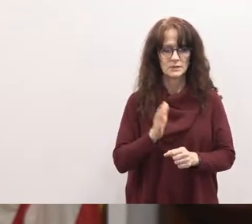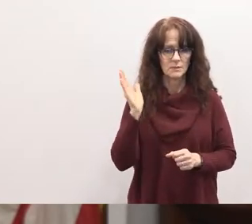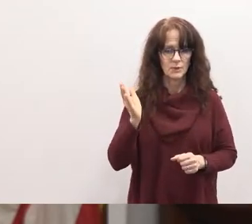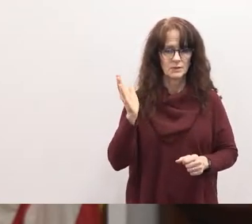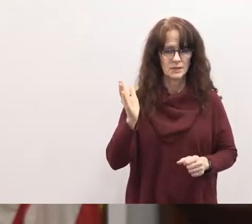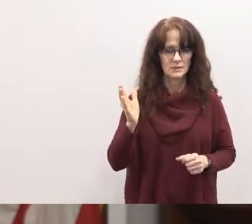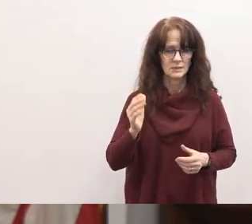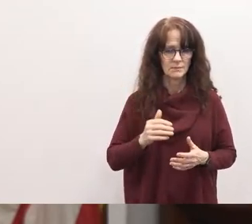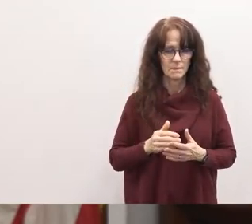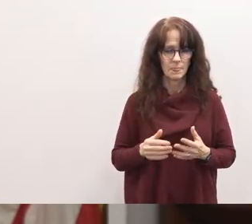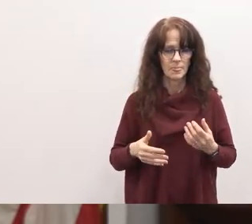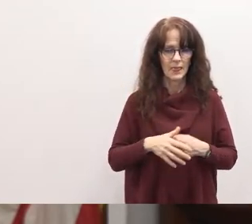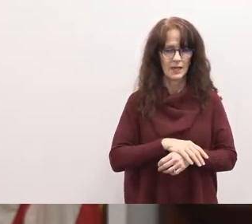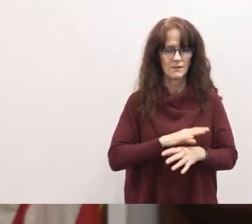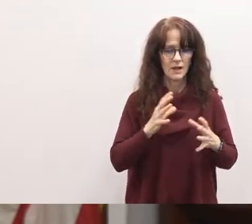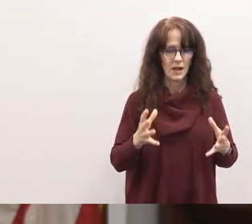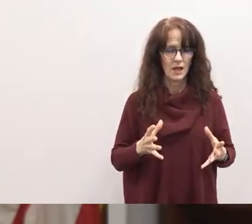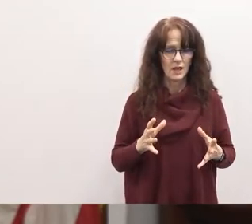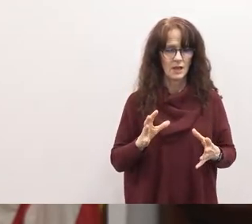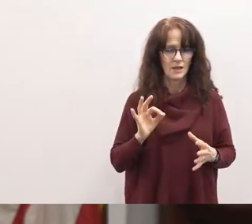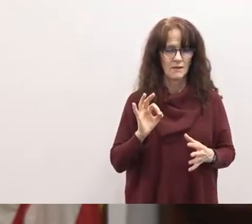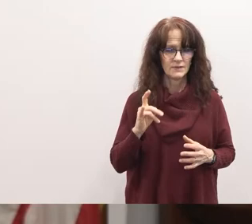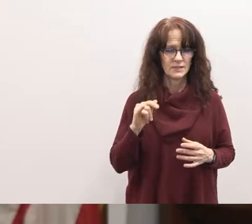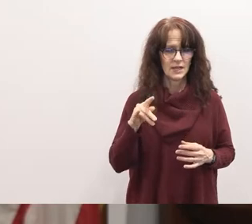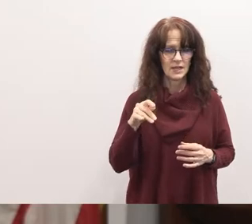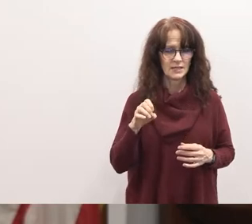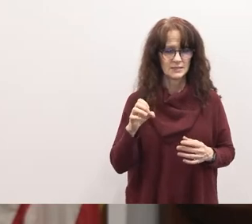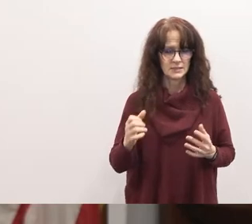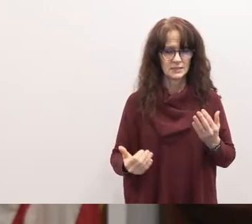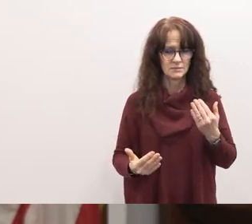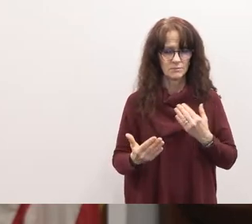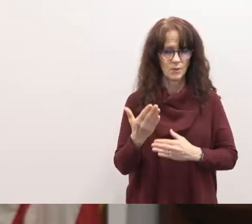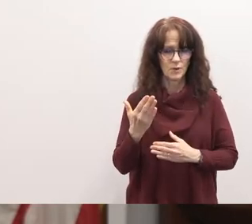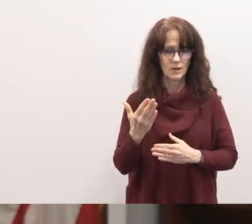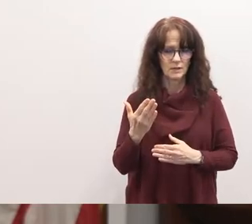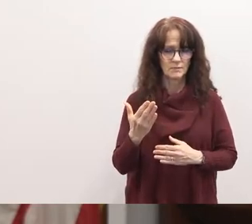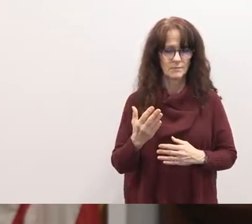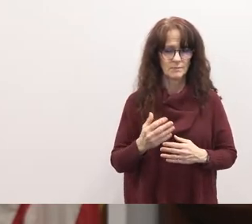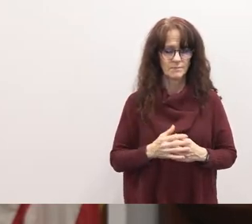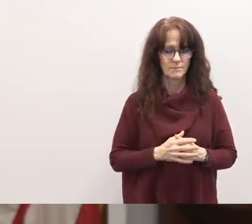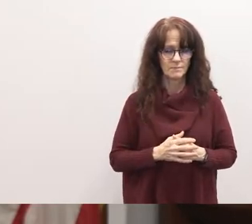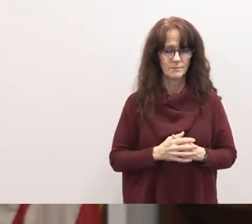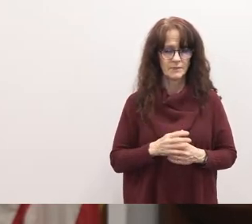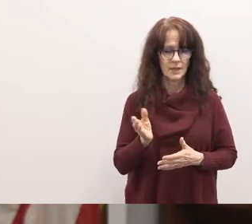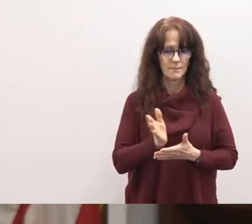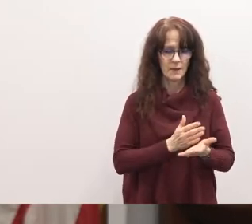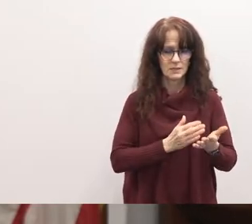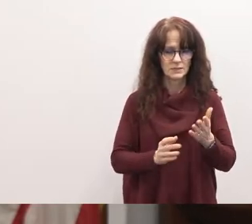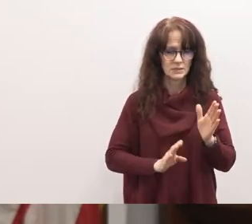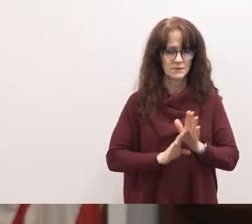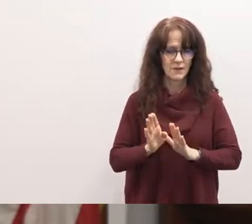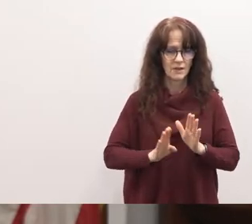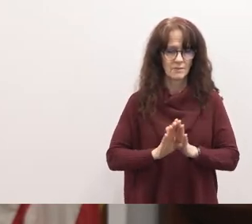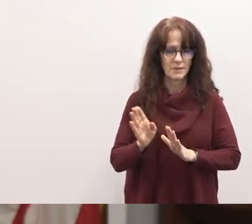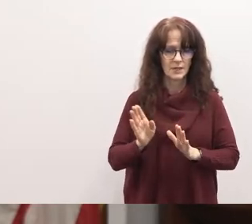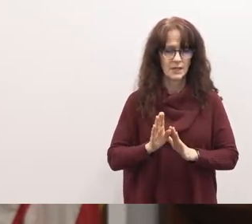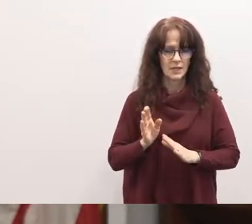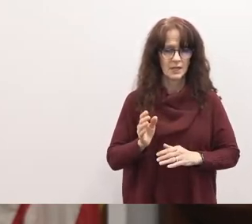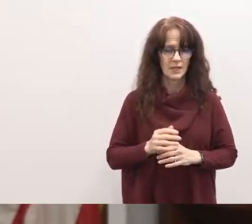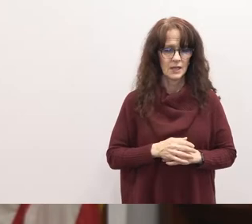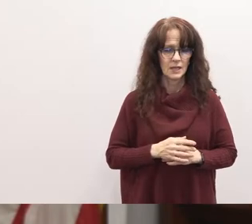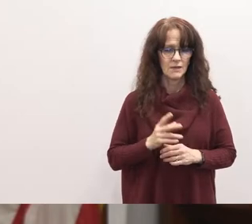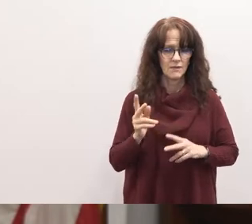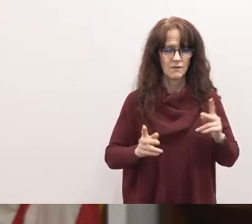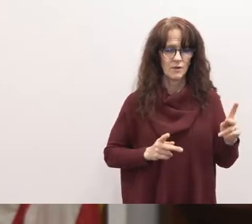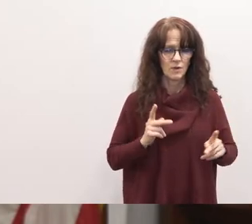presentation, and then covered a whole lot of facilities this morning, budget development. So for